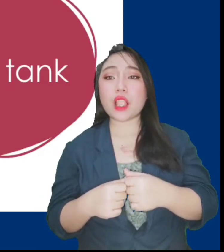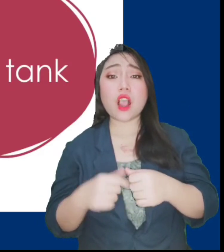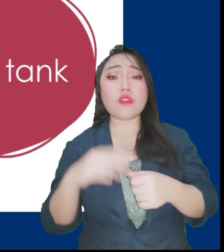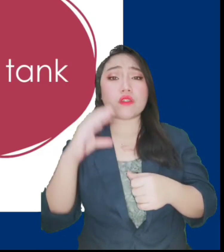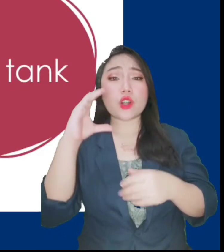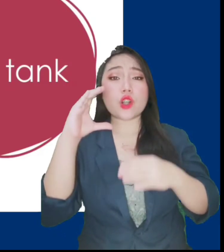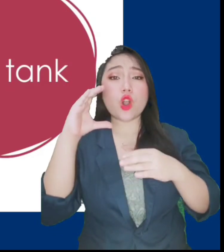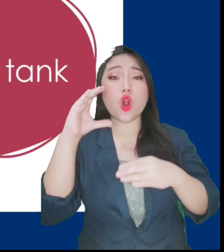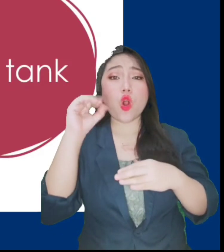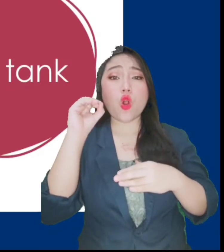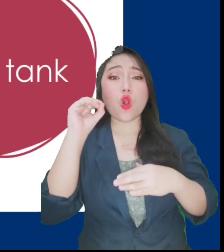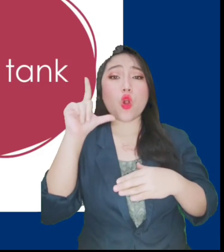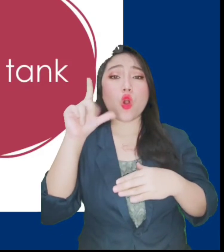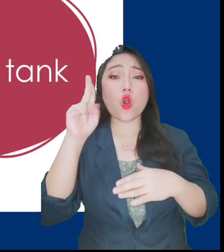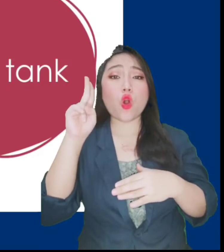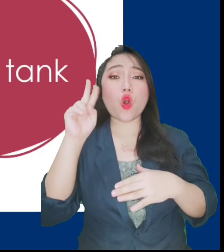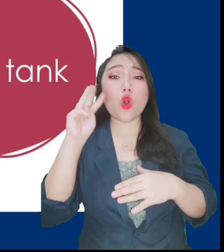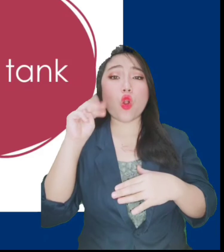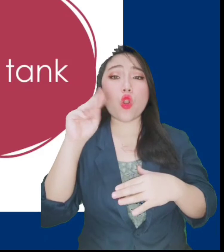questions.